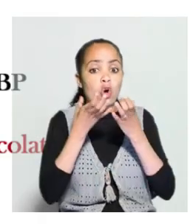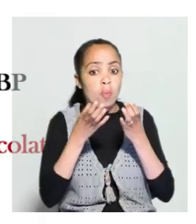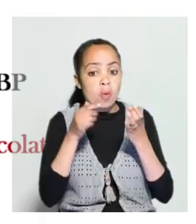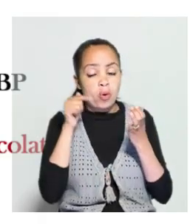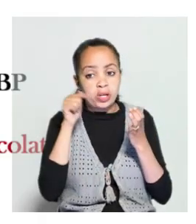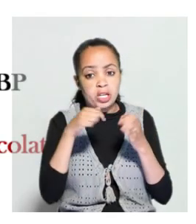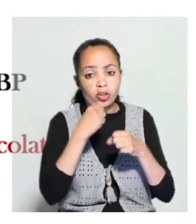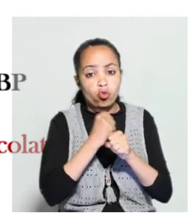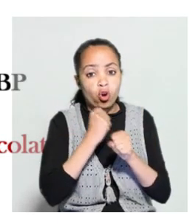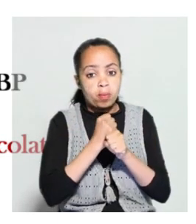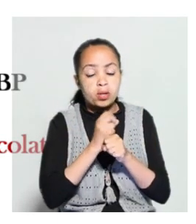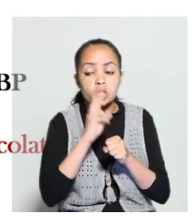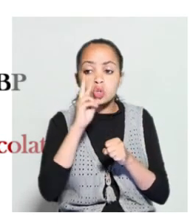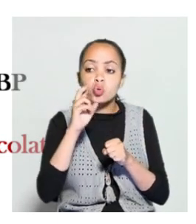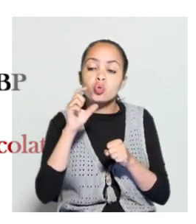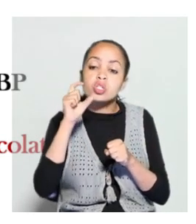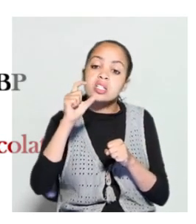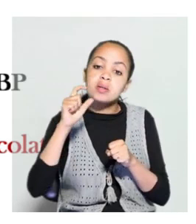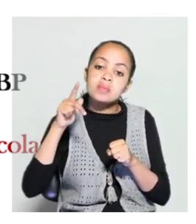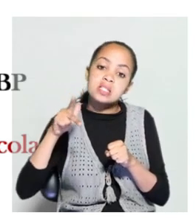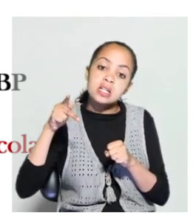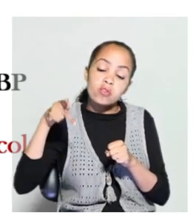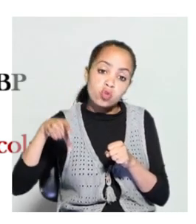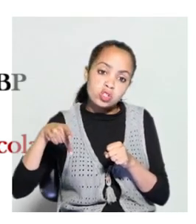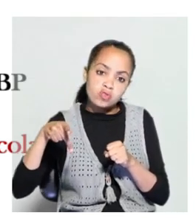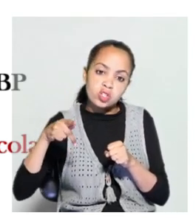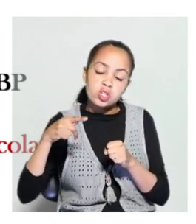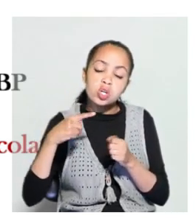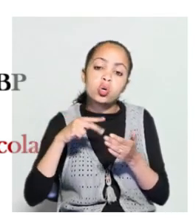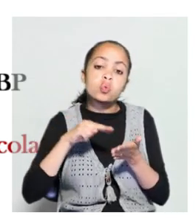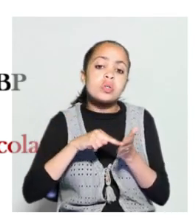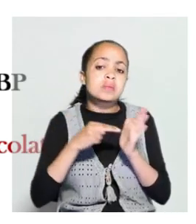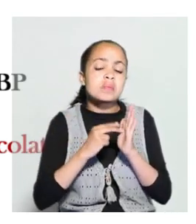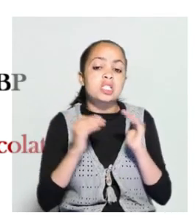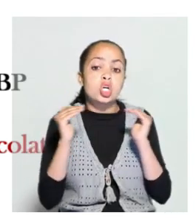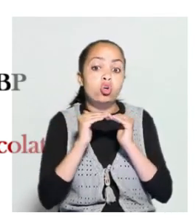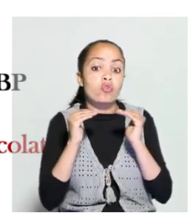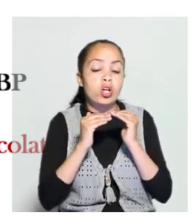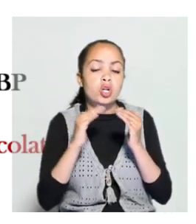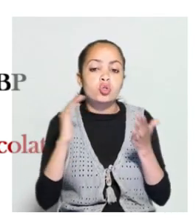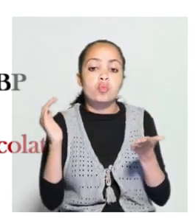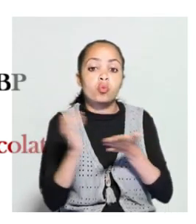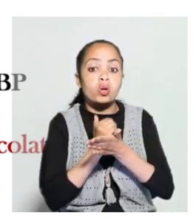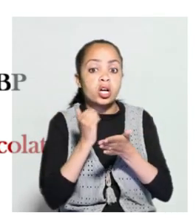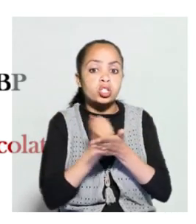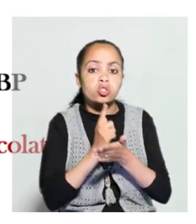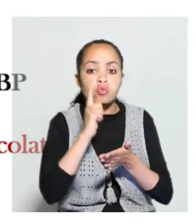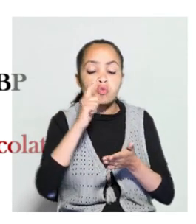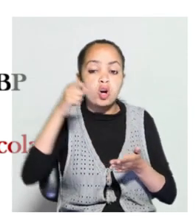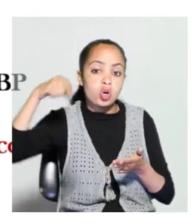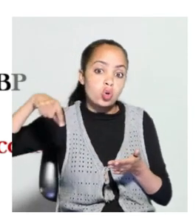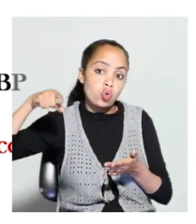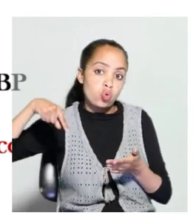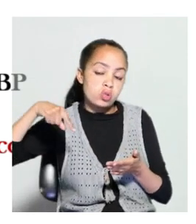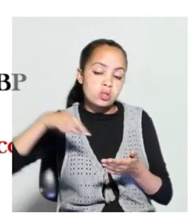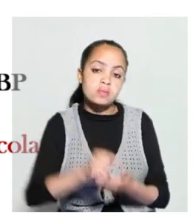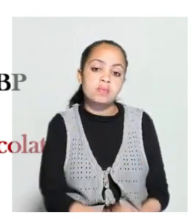here is 2-glycerol 3 phosphate, which is equivalent to production of 1